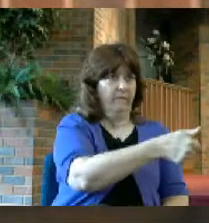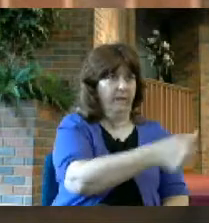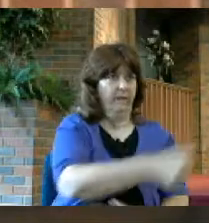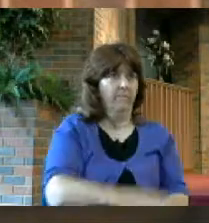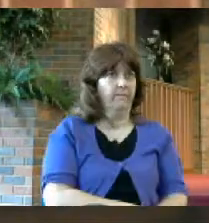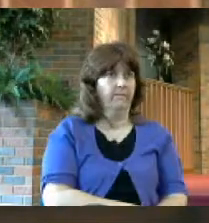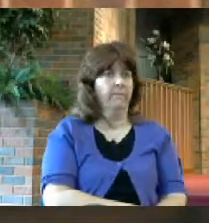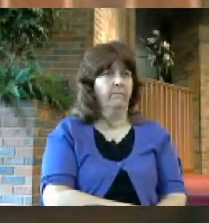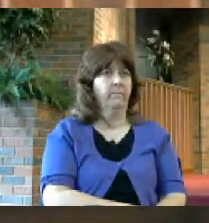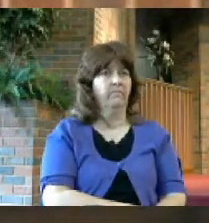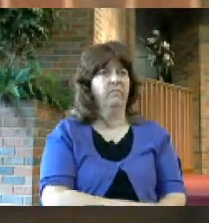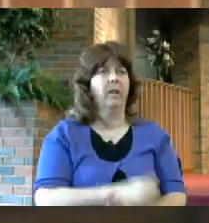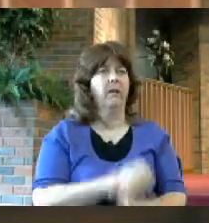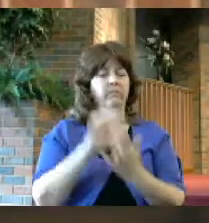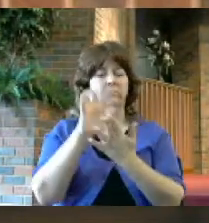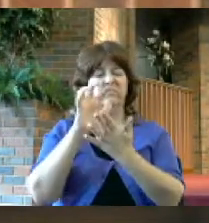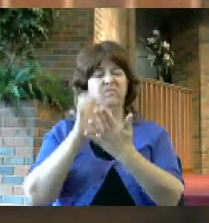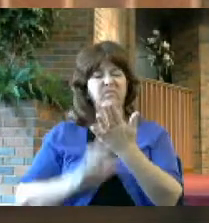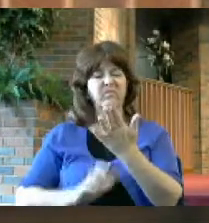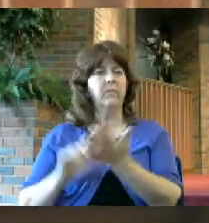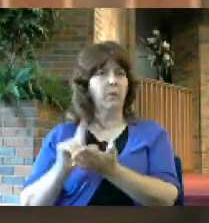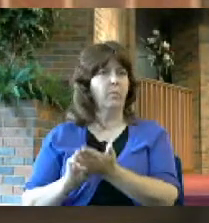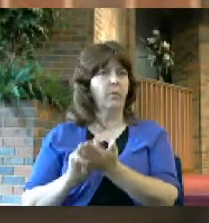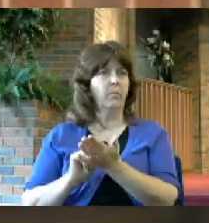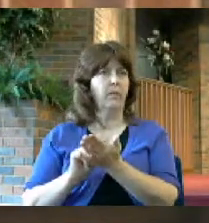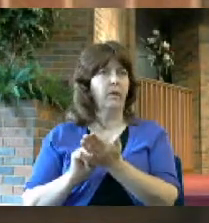Some of the stories I read of this week